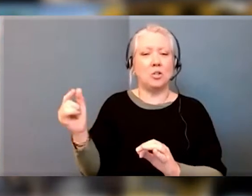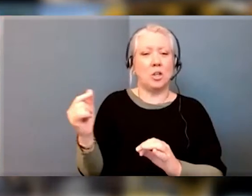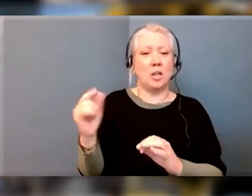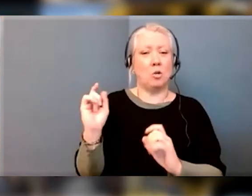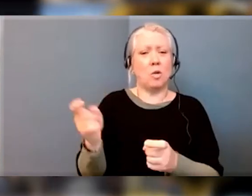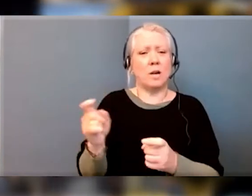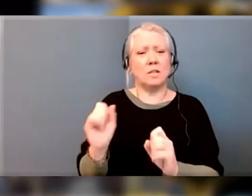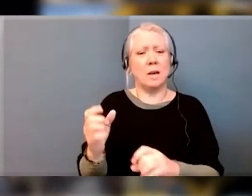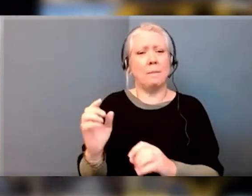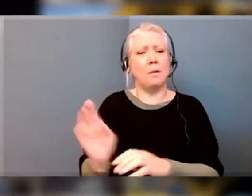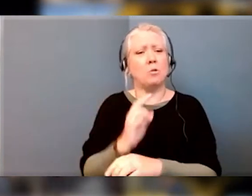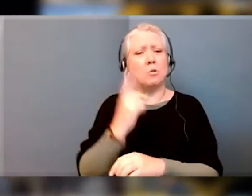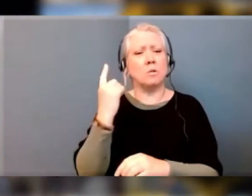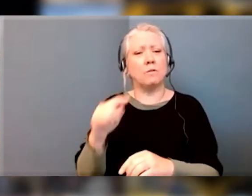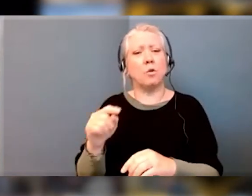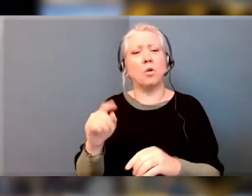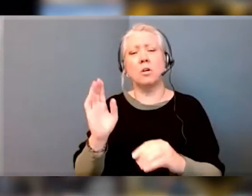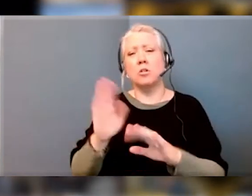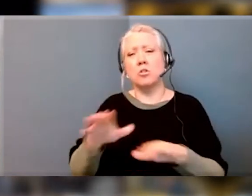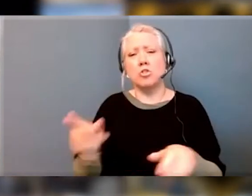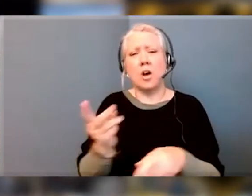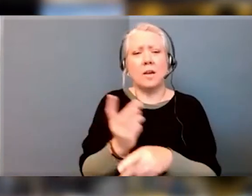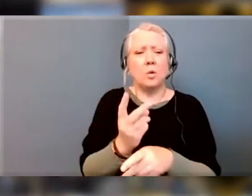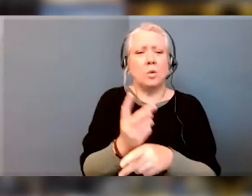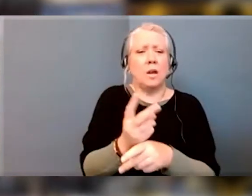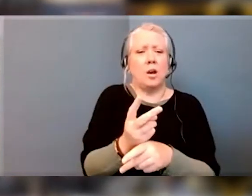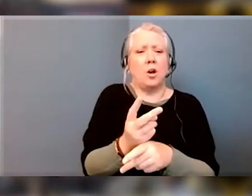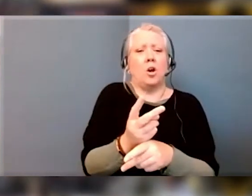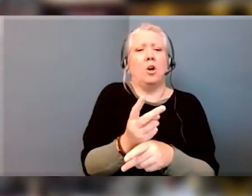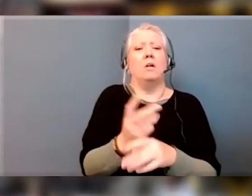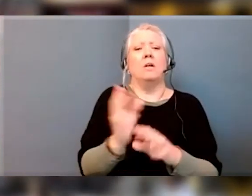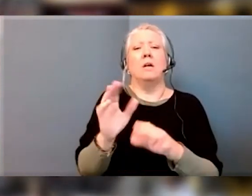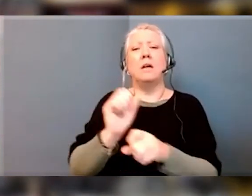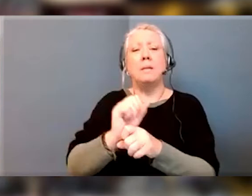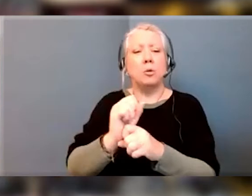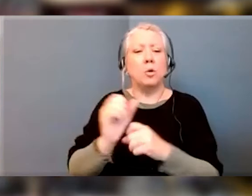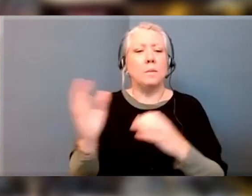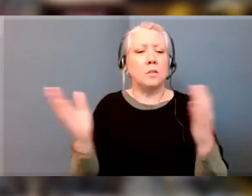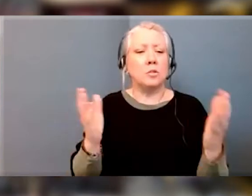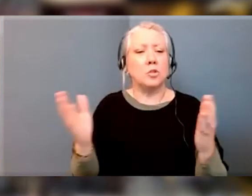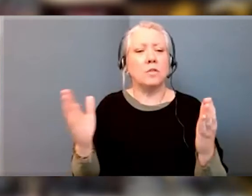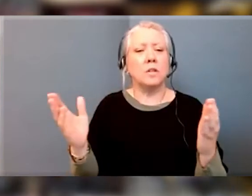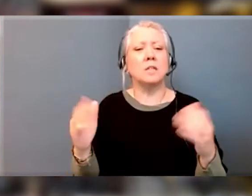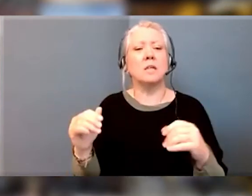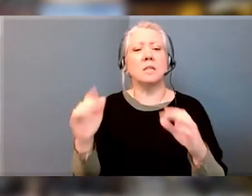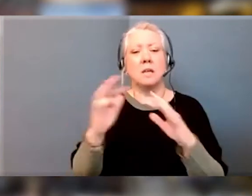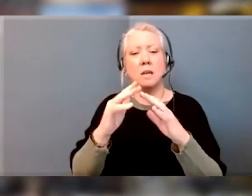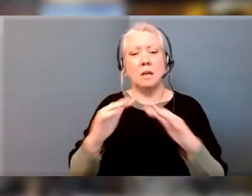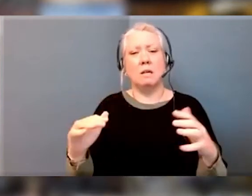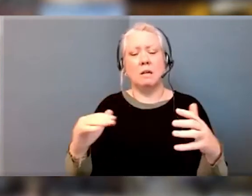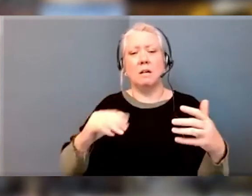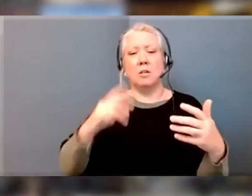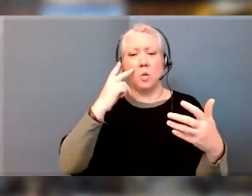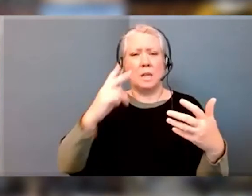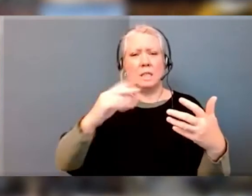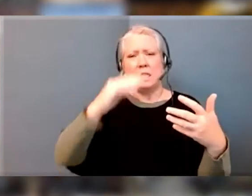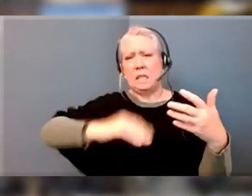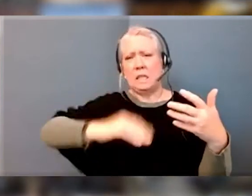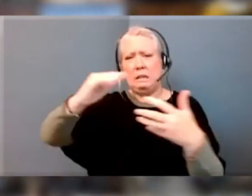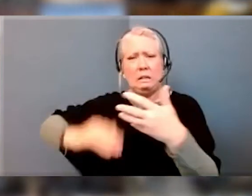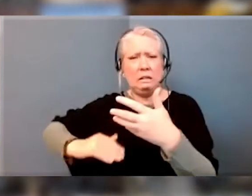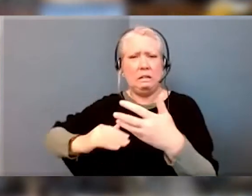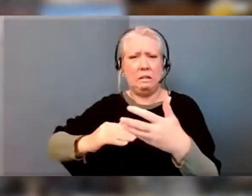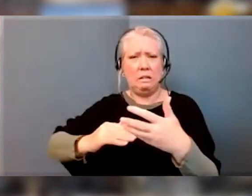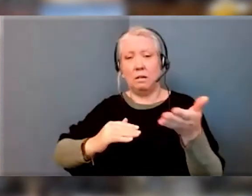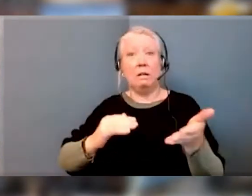programs, childcare, education and youth, services for homeless folks, etc. There's a big list on this slide. And it's certainly